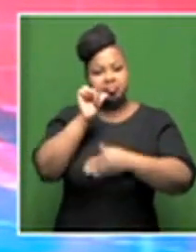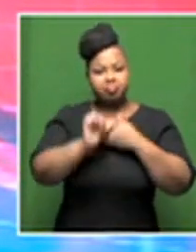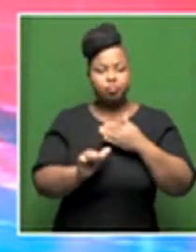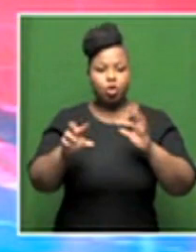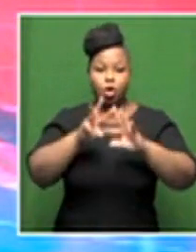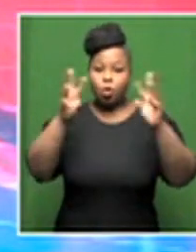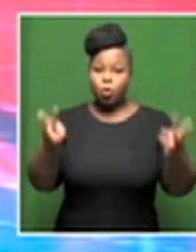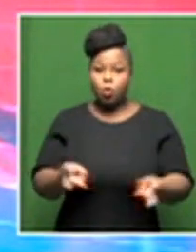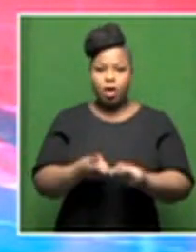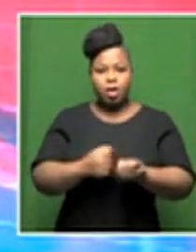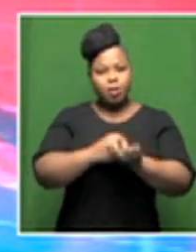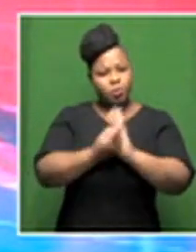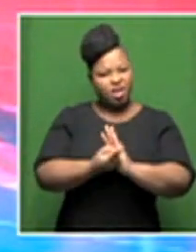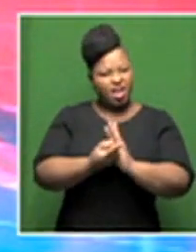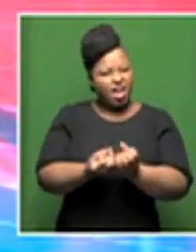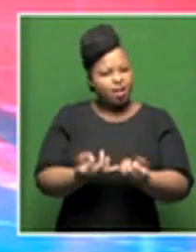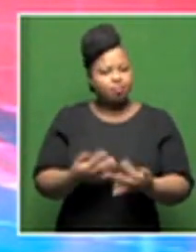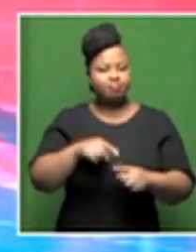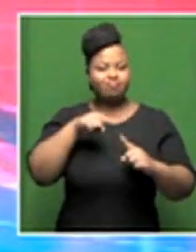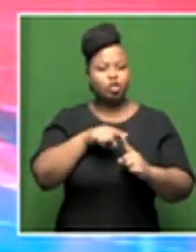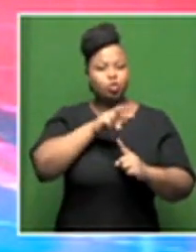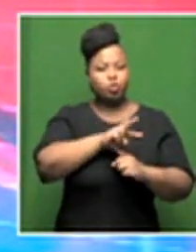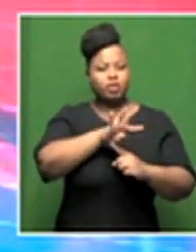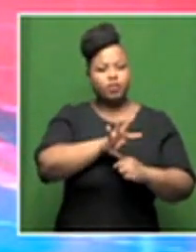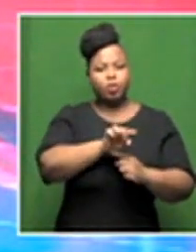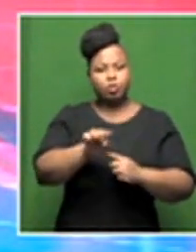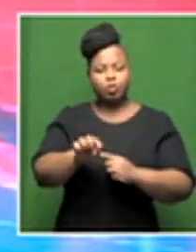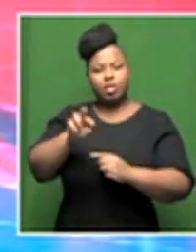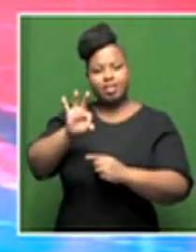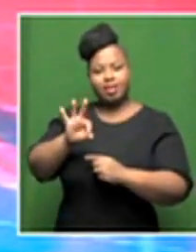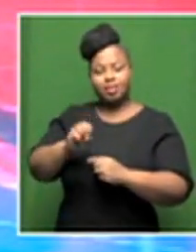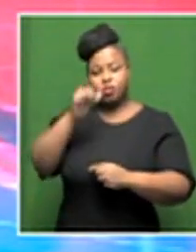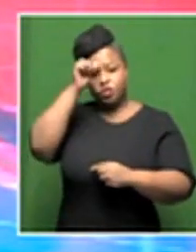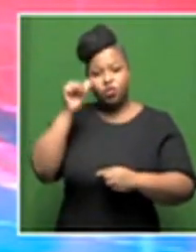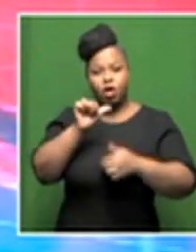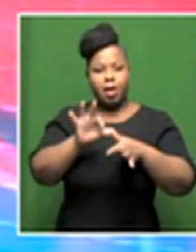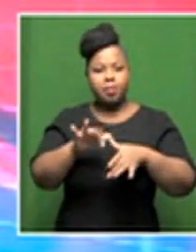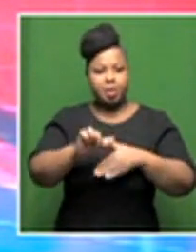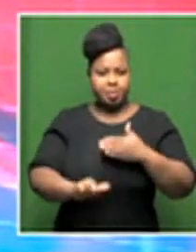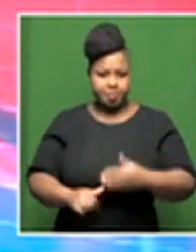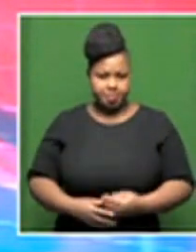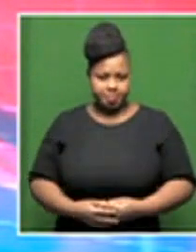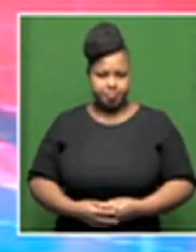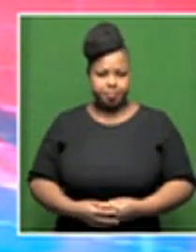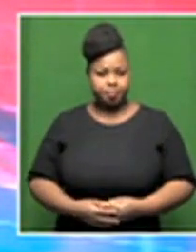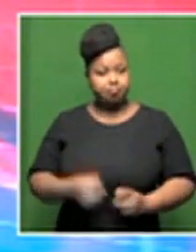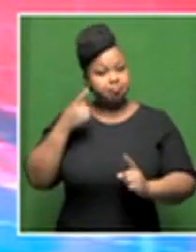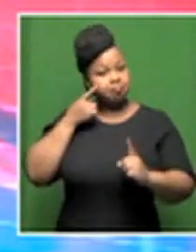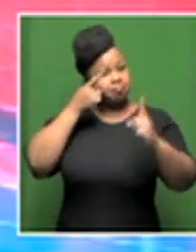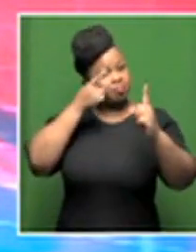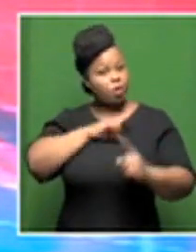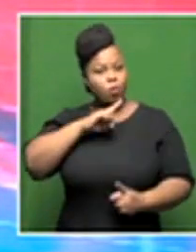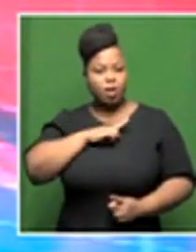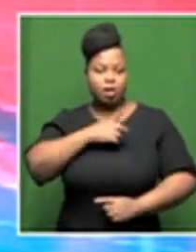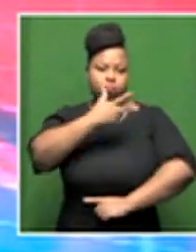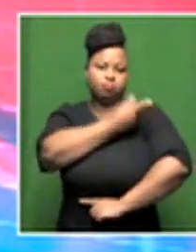World Immunization Week is celebrated from the 24th to the 30th of April. The aim of these